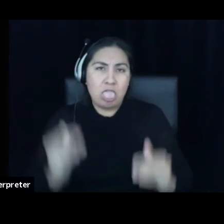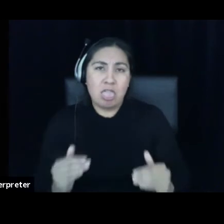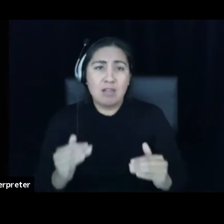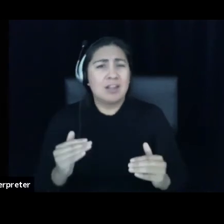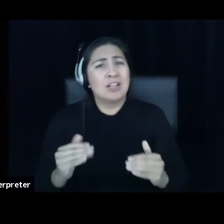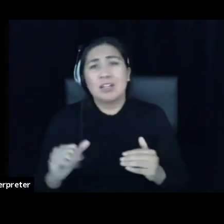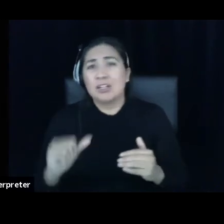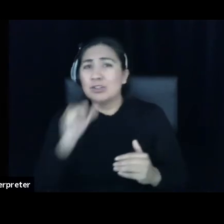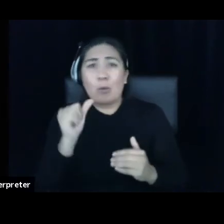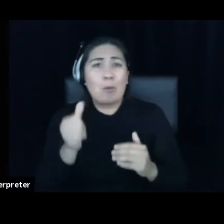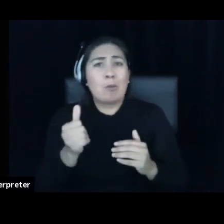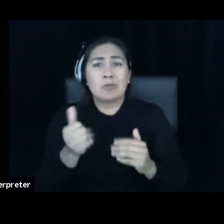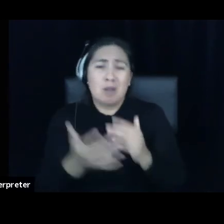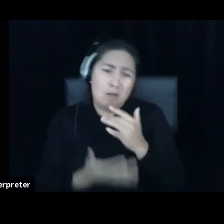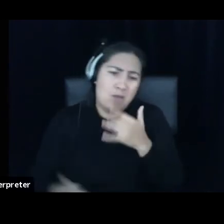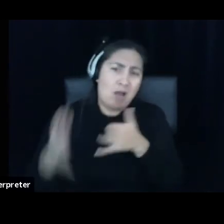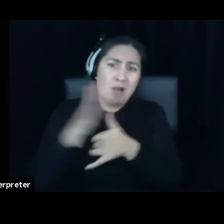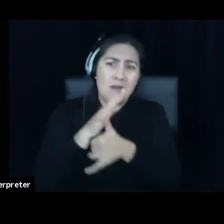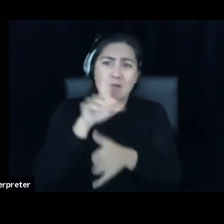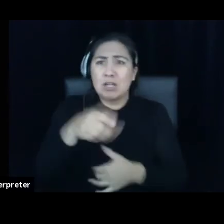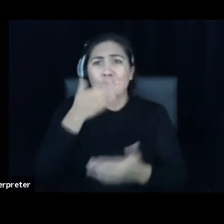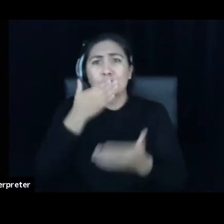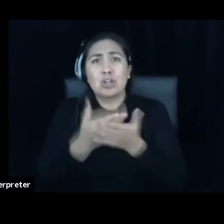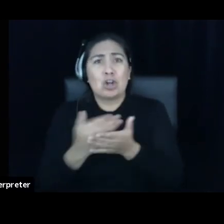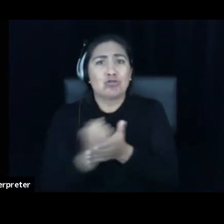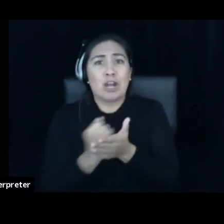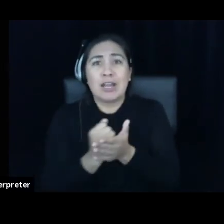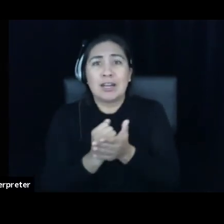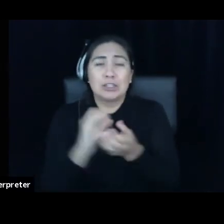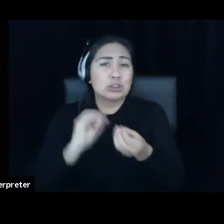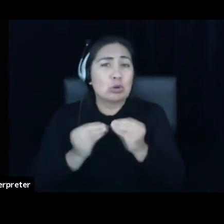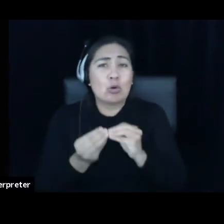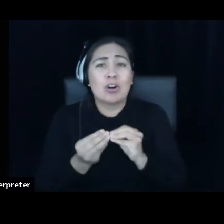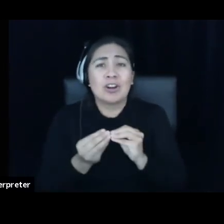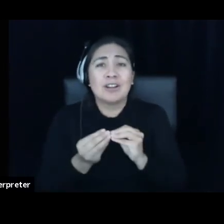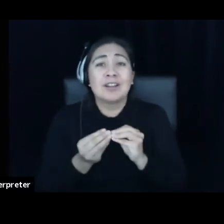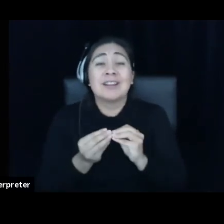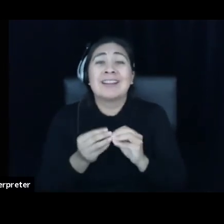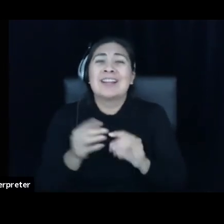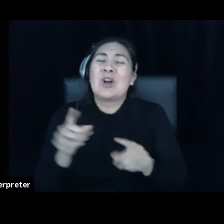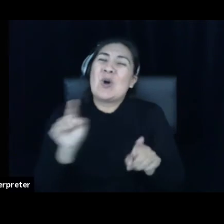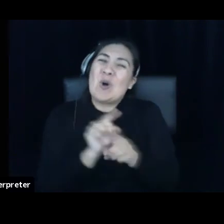now. And also remember, you are not your credit score.